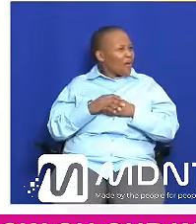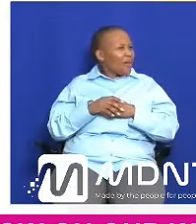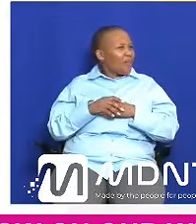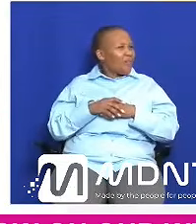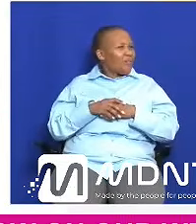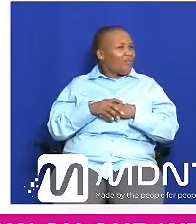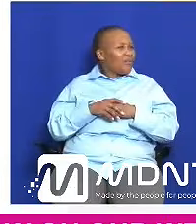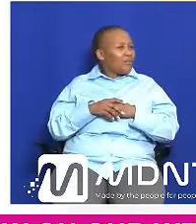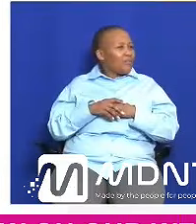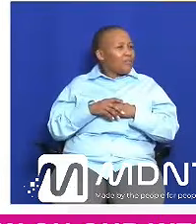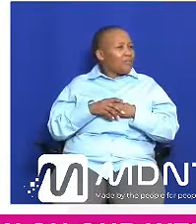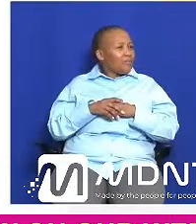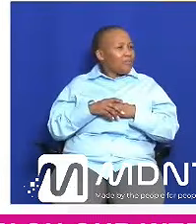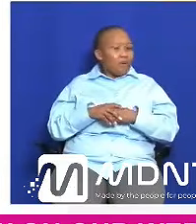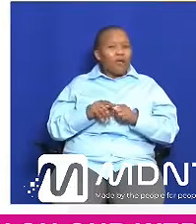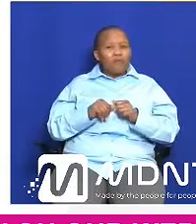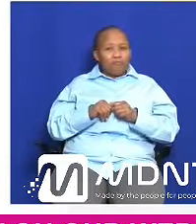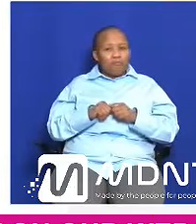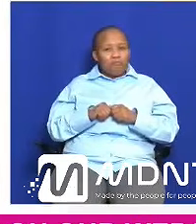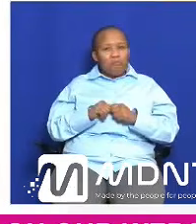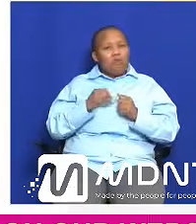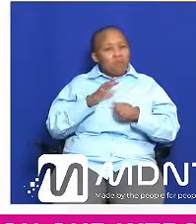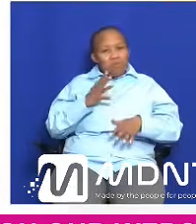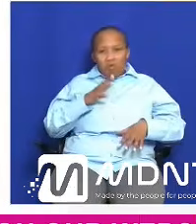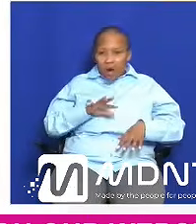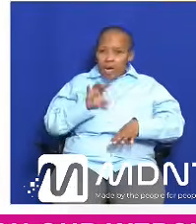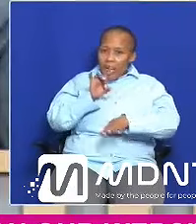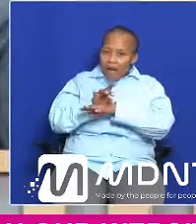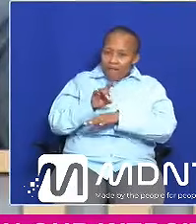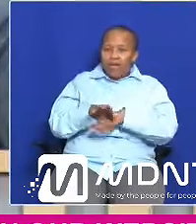Was it by any chance seeking advice or seeking investment in the project?